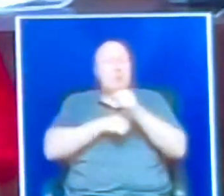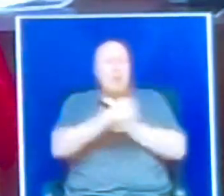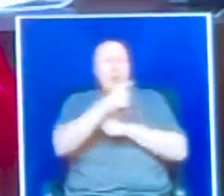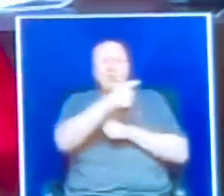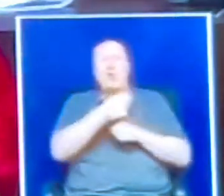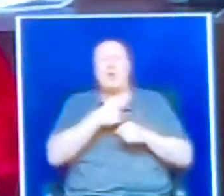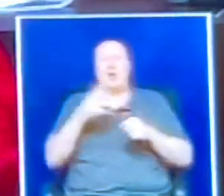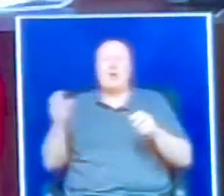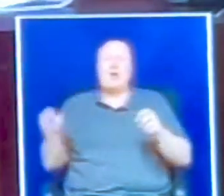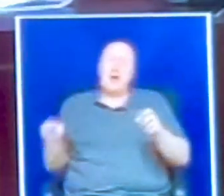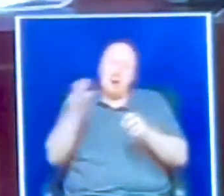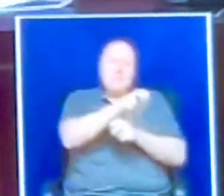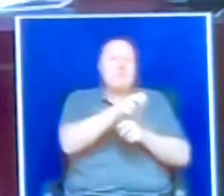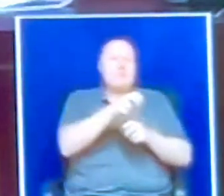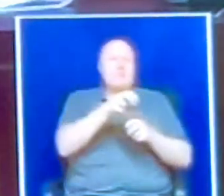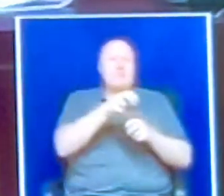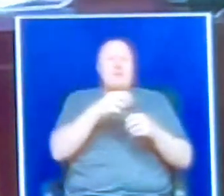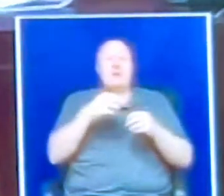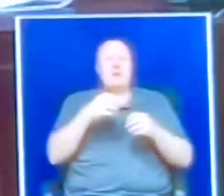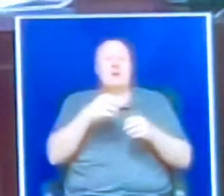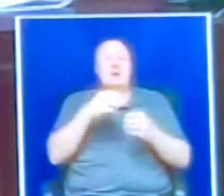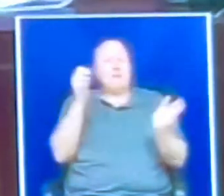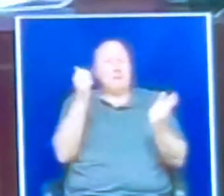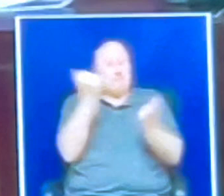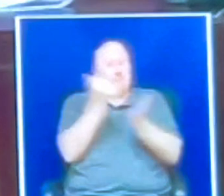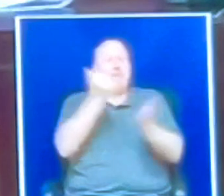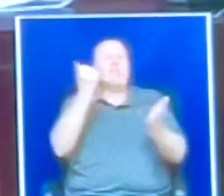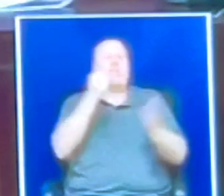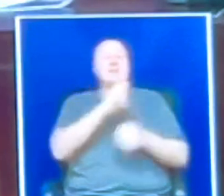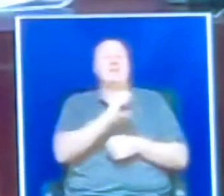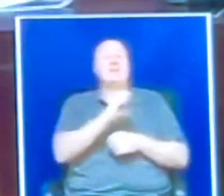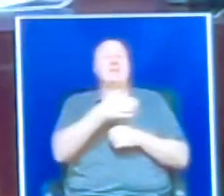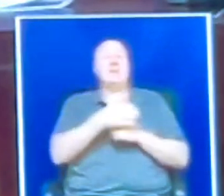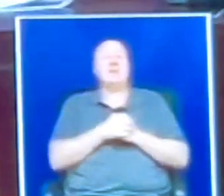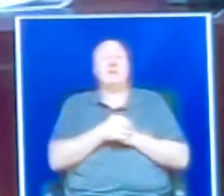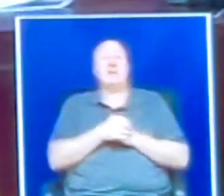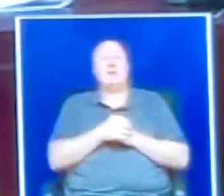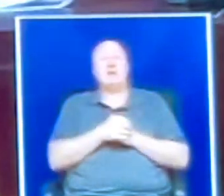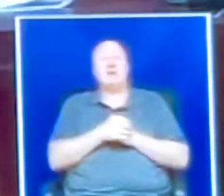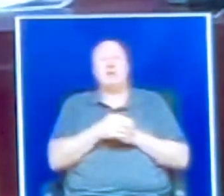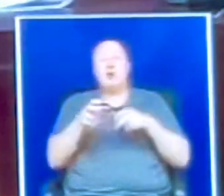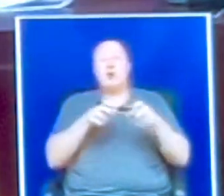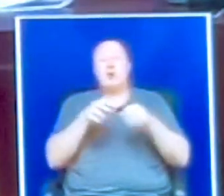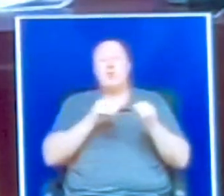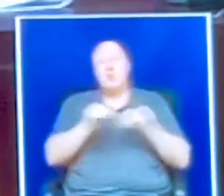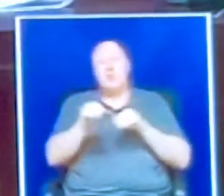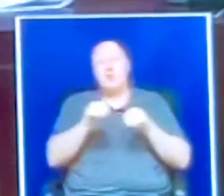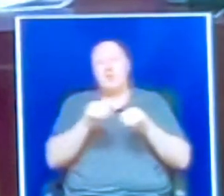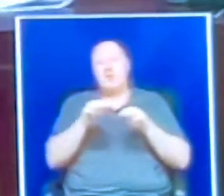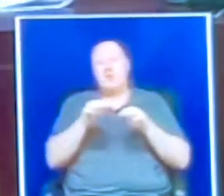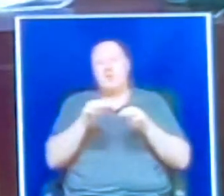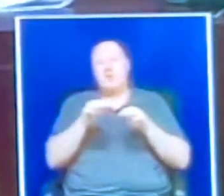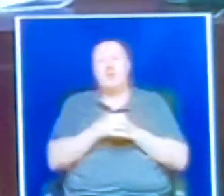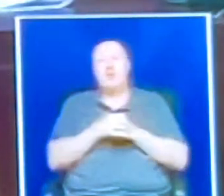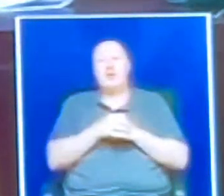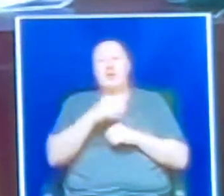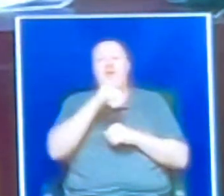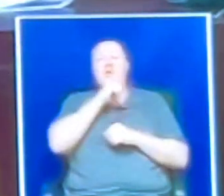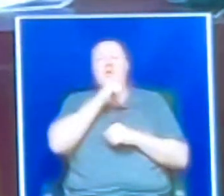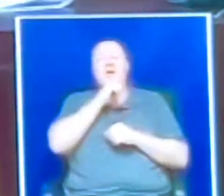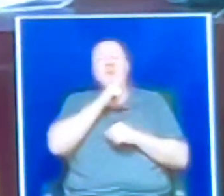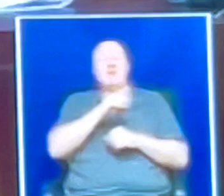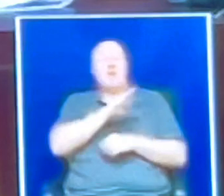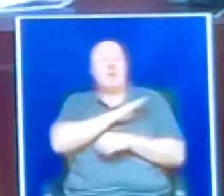and attain citizenship with immediate effect. They control movements of people through thousands of military